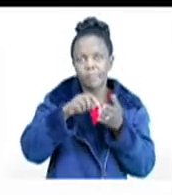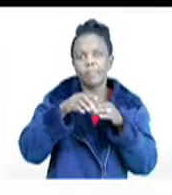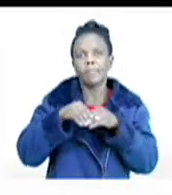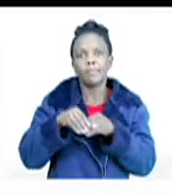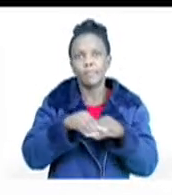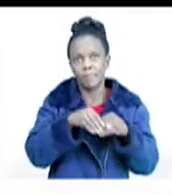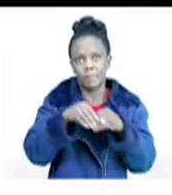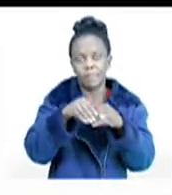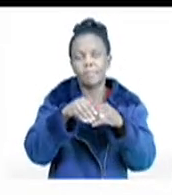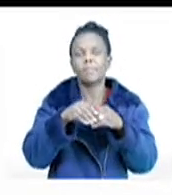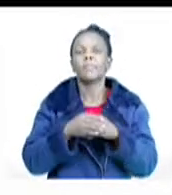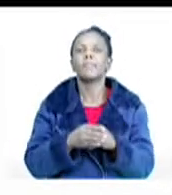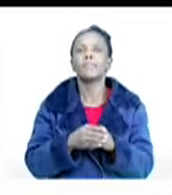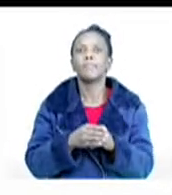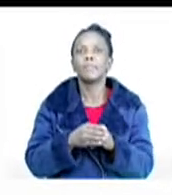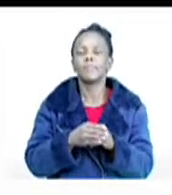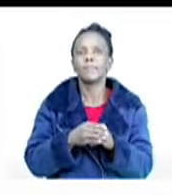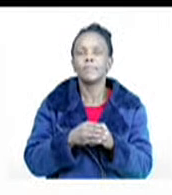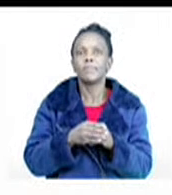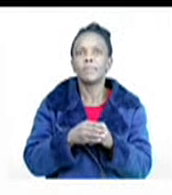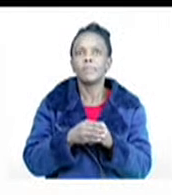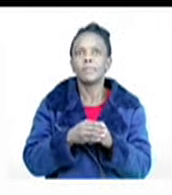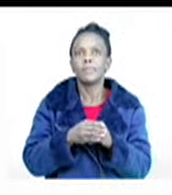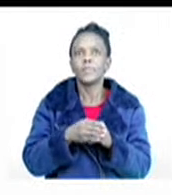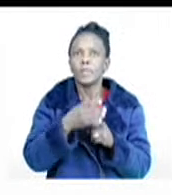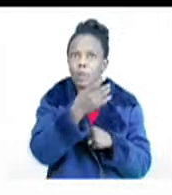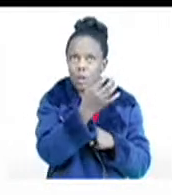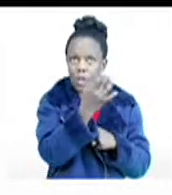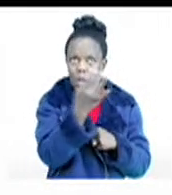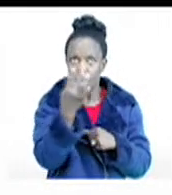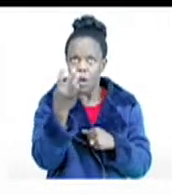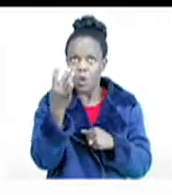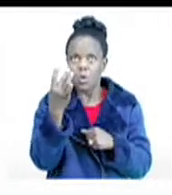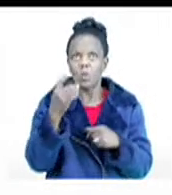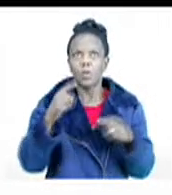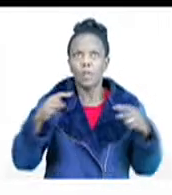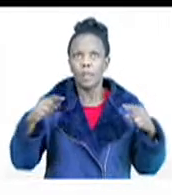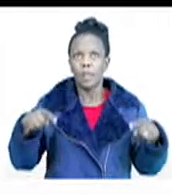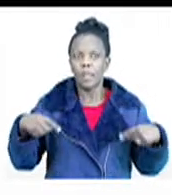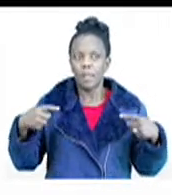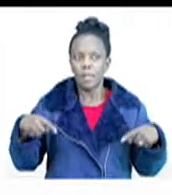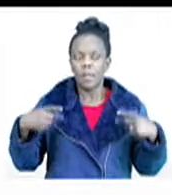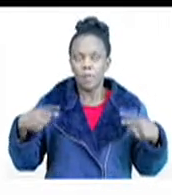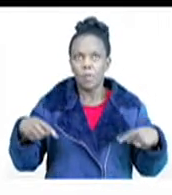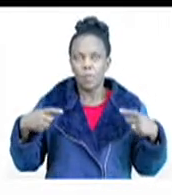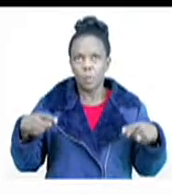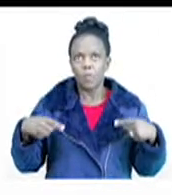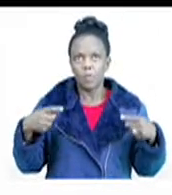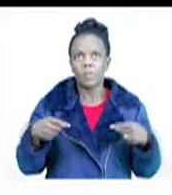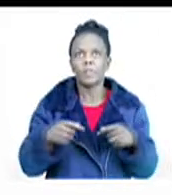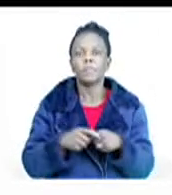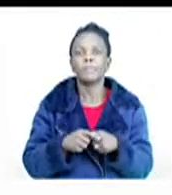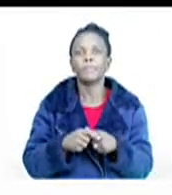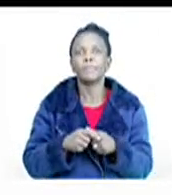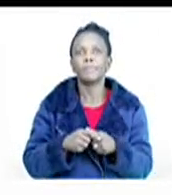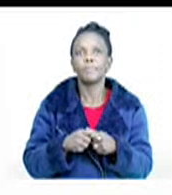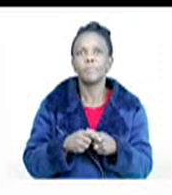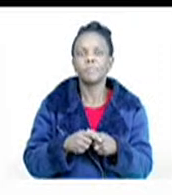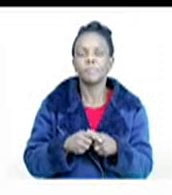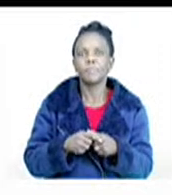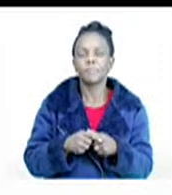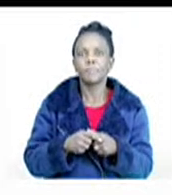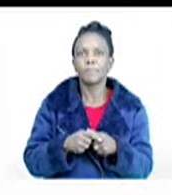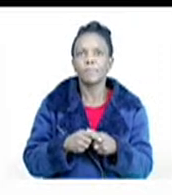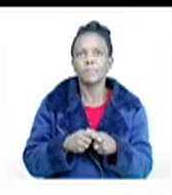the instruction we've been given is to count the wheels that you can see. I'd like you to look at me now,